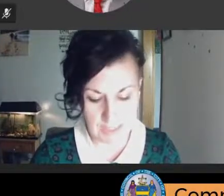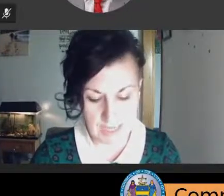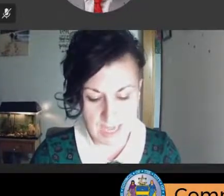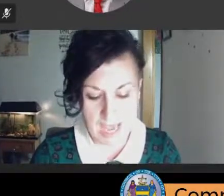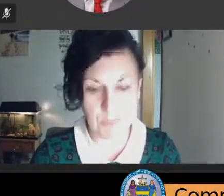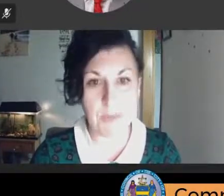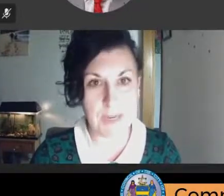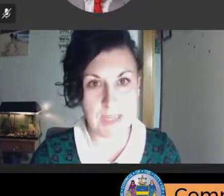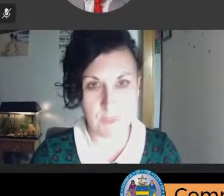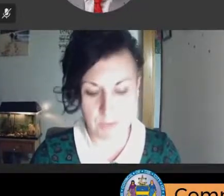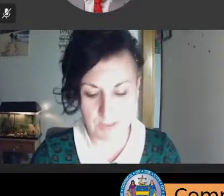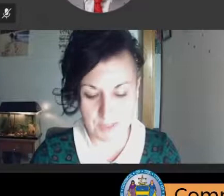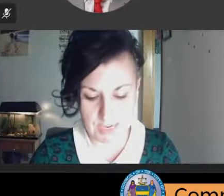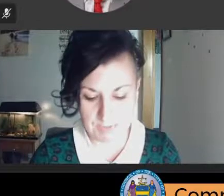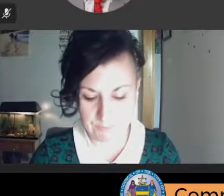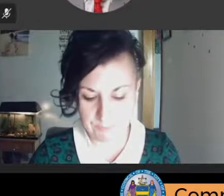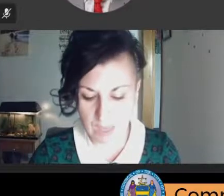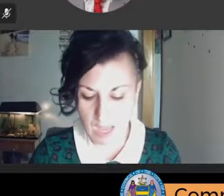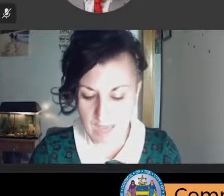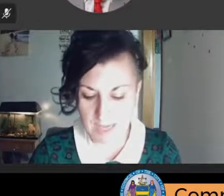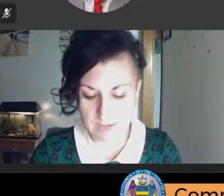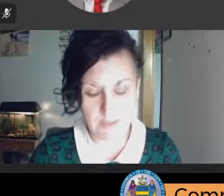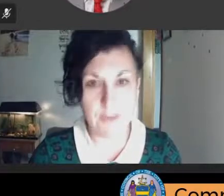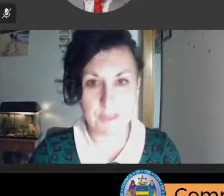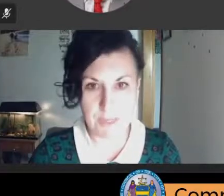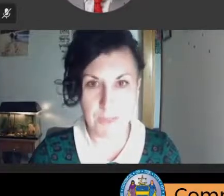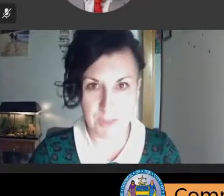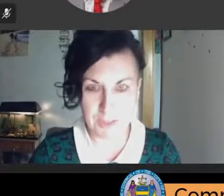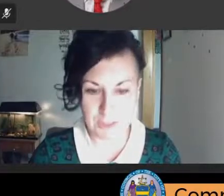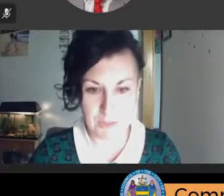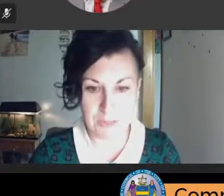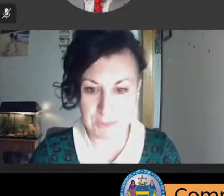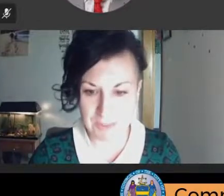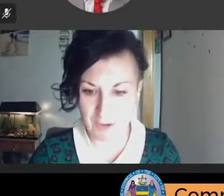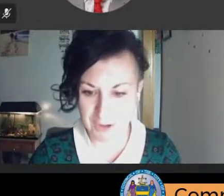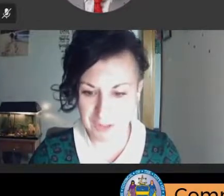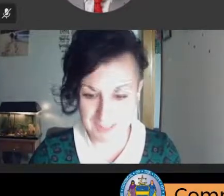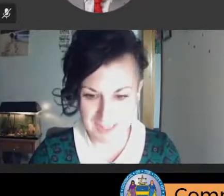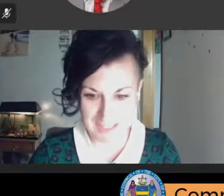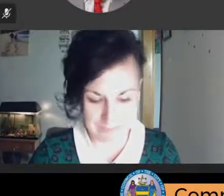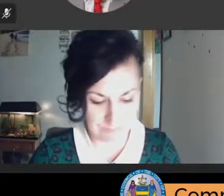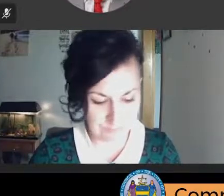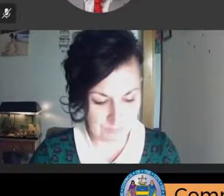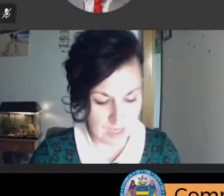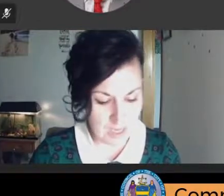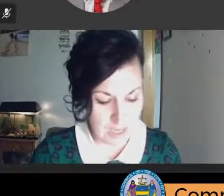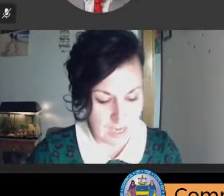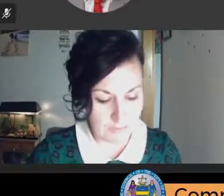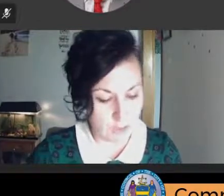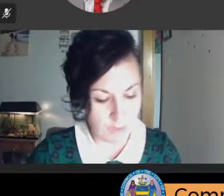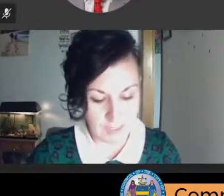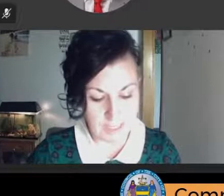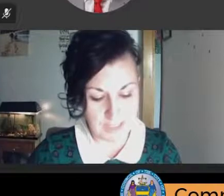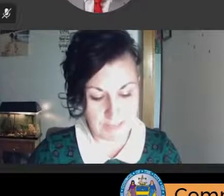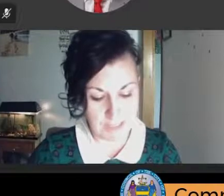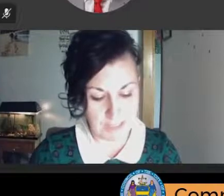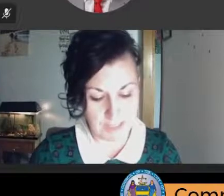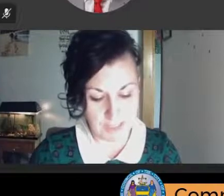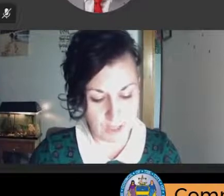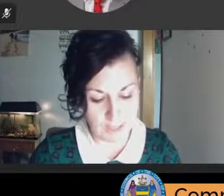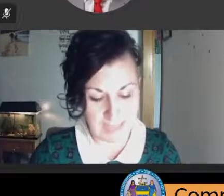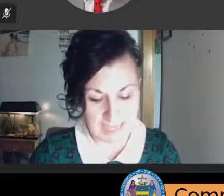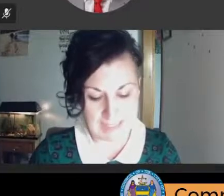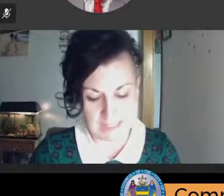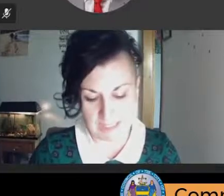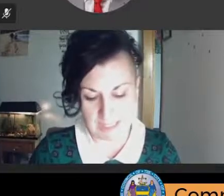great city and with many of you here today. Yet, there is much work to do, as we have all heard today. If the COVID-19 pandemic